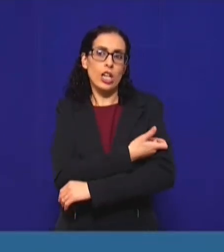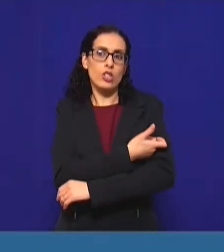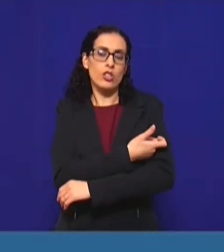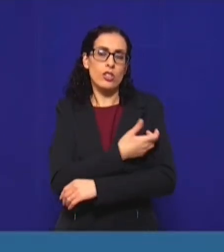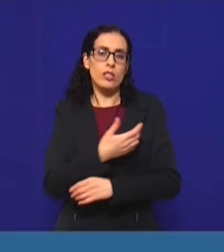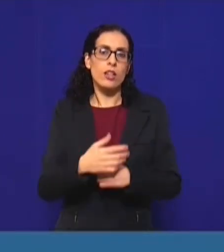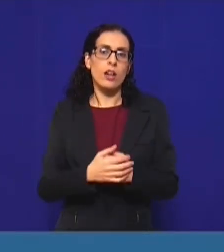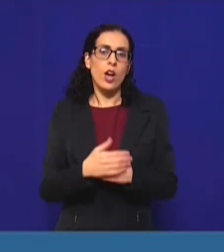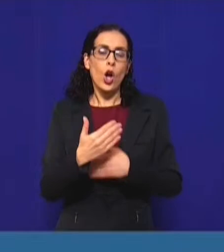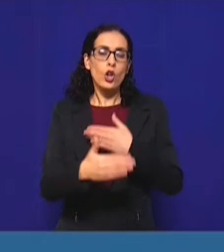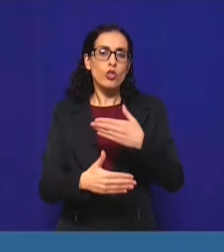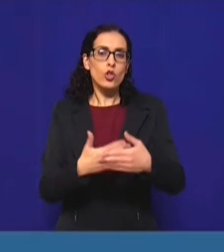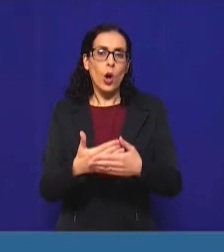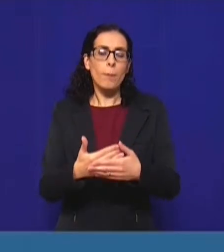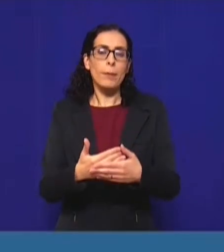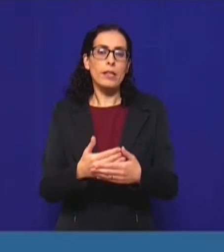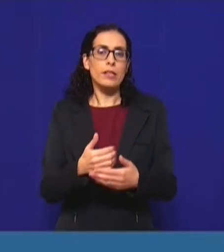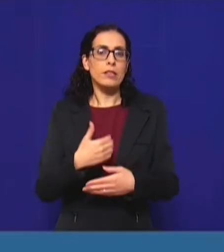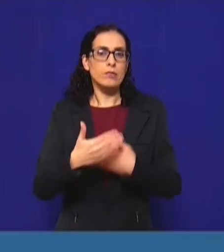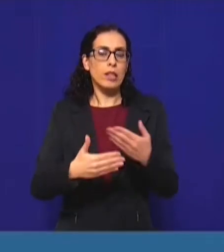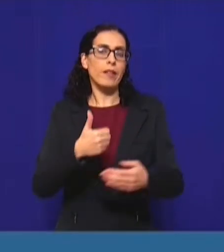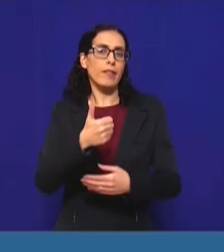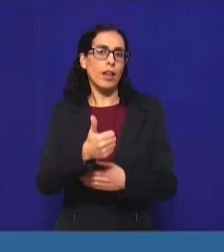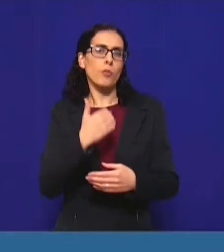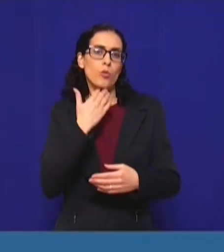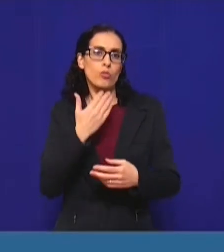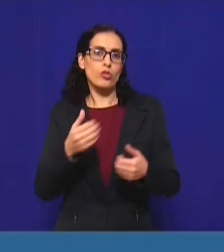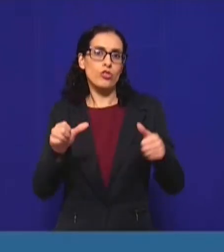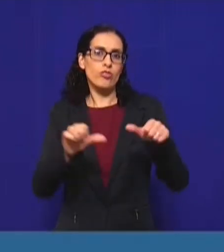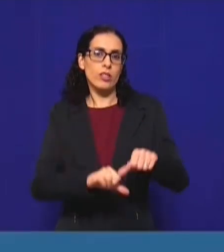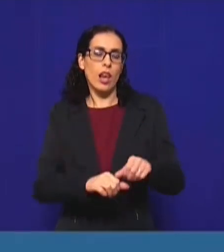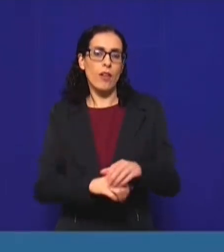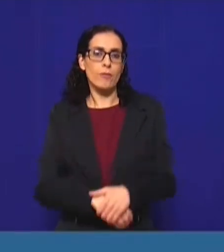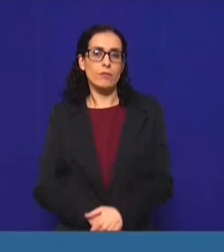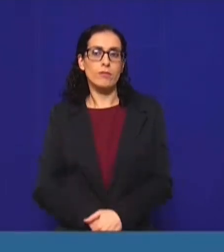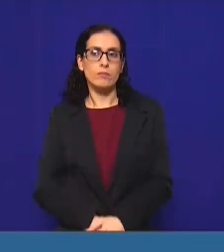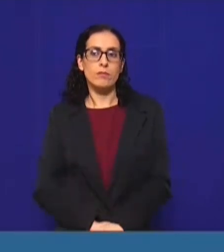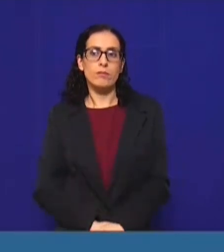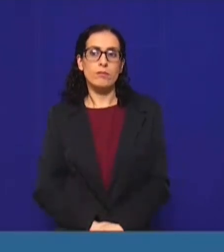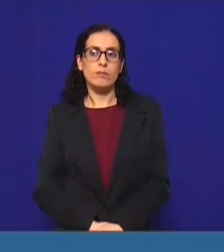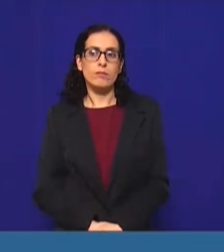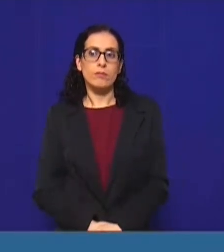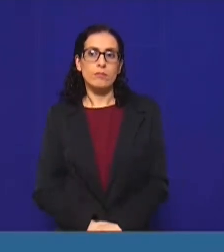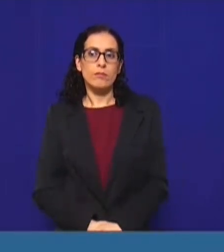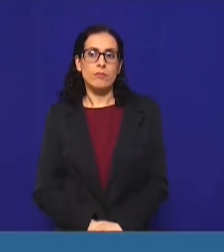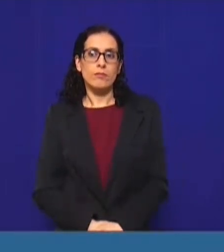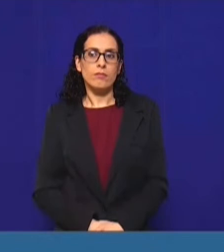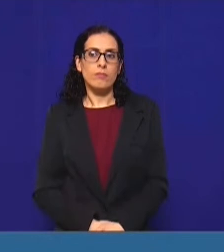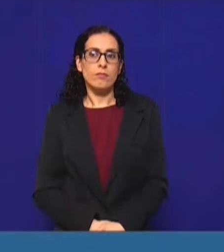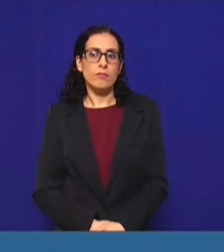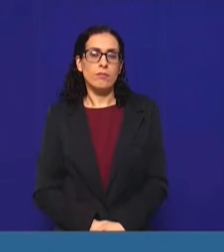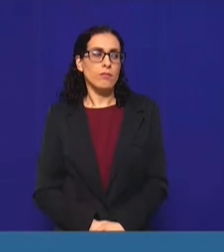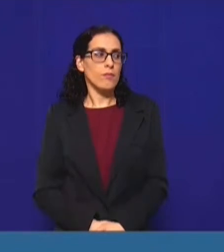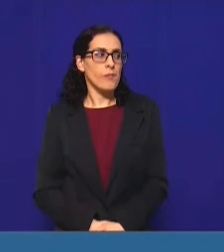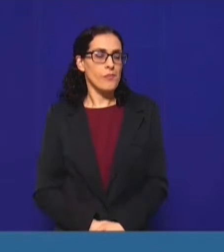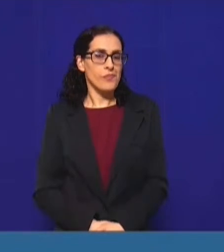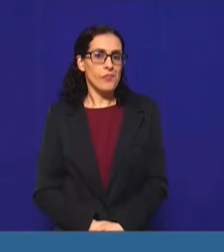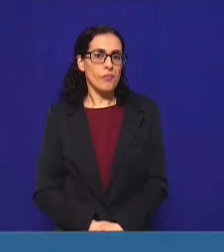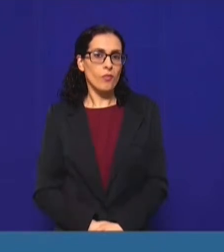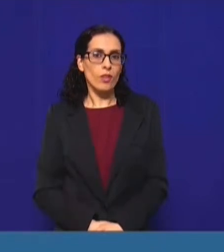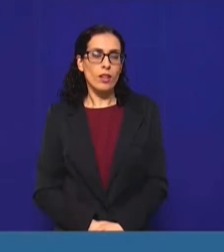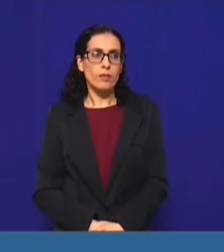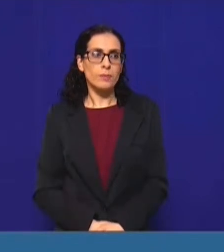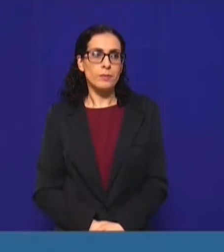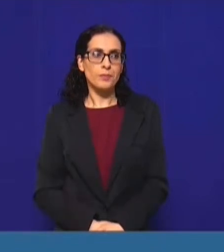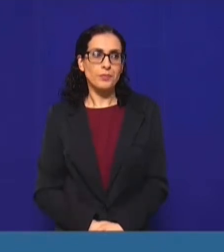l-istrateġija tibqa' sejra kif inhi sejra u ma jkunx hemm l-ebda xkiel. Grazzi. Iva, dan hija importanti ħafna fejn aħna